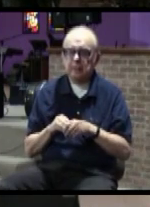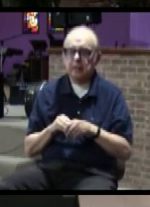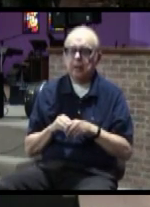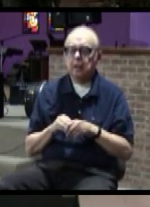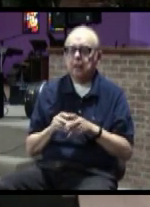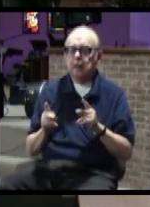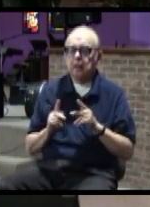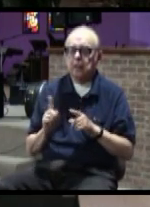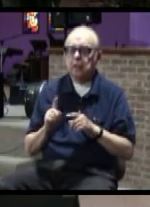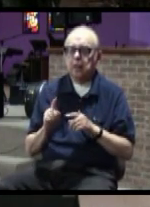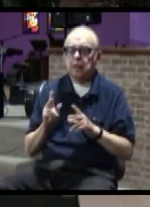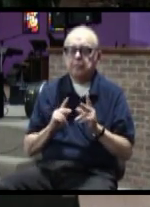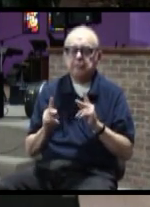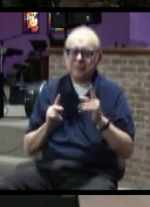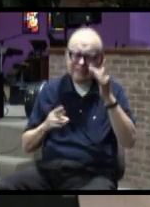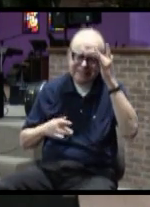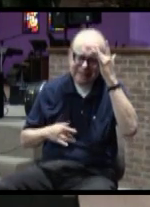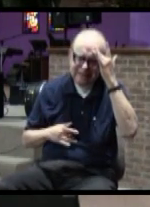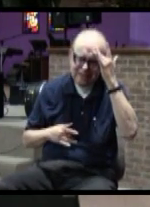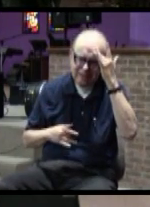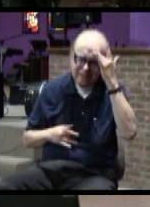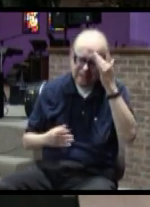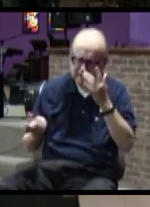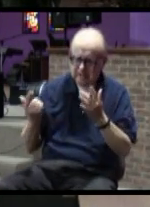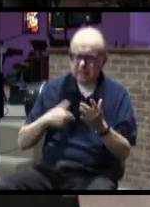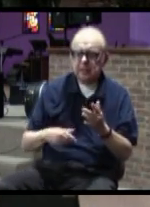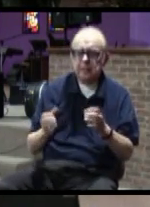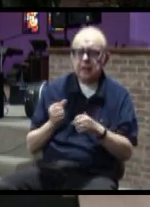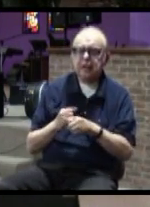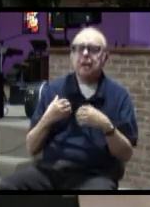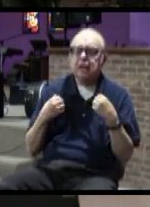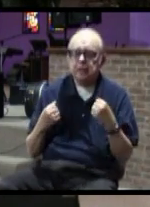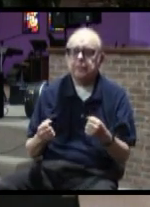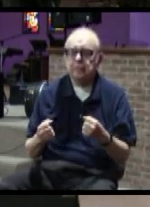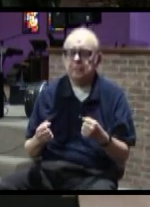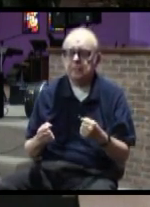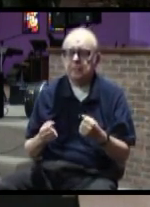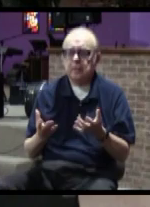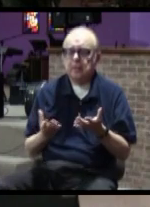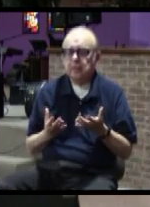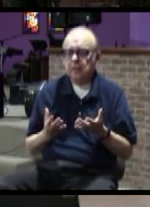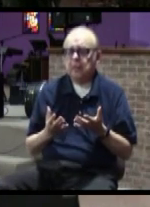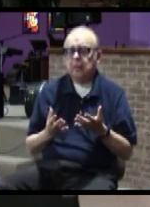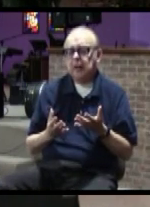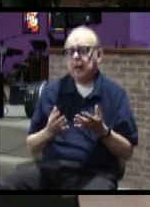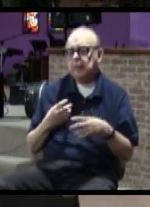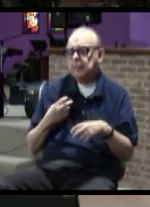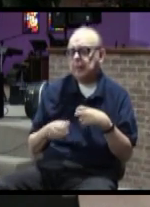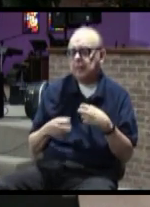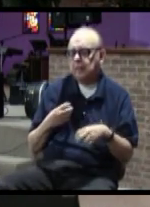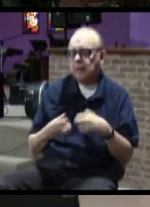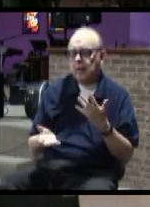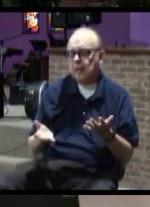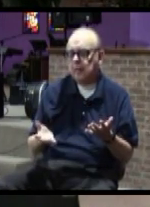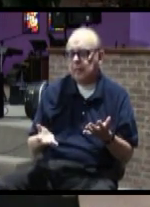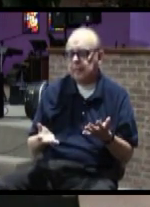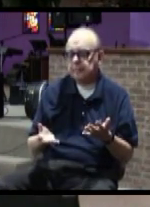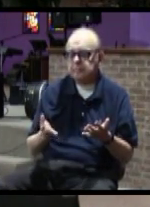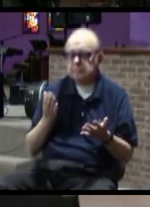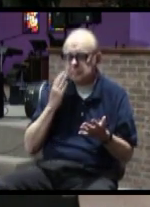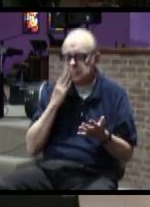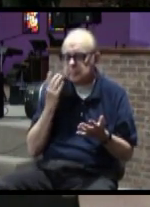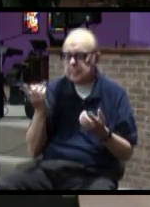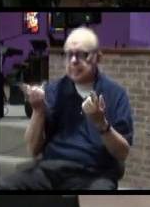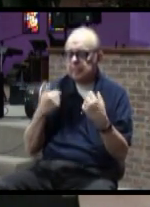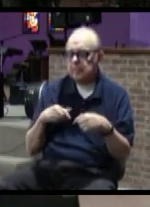worst. I want it to be a place where people that are sick can come here and get healed. I want it when people have issues and